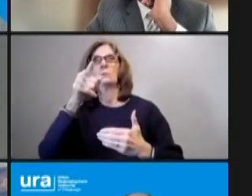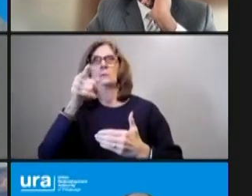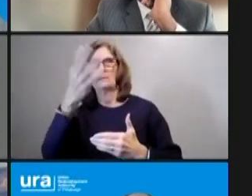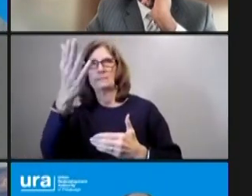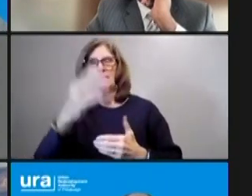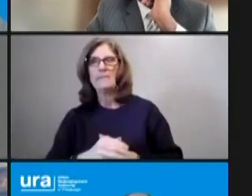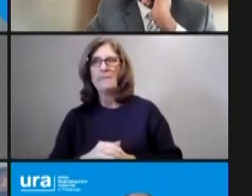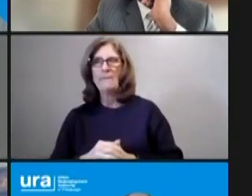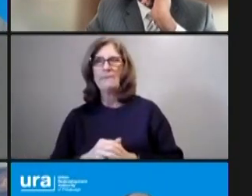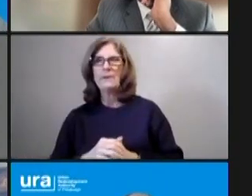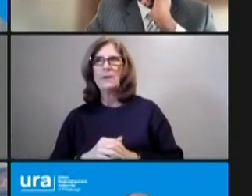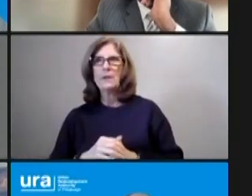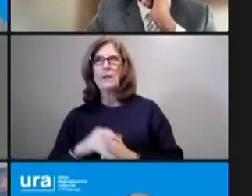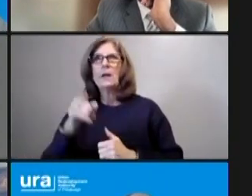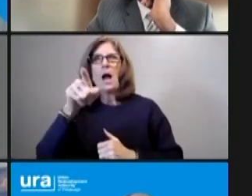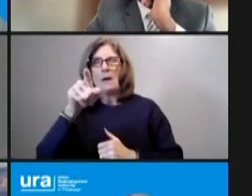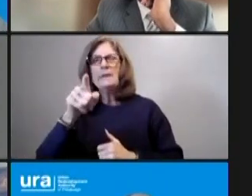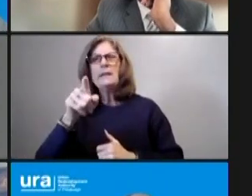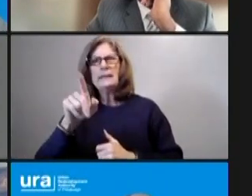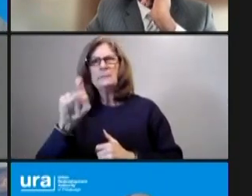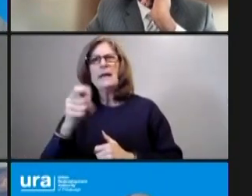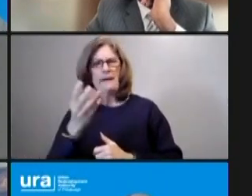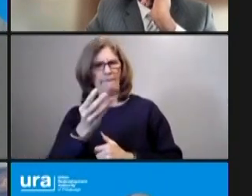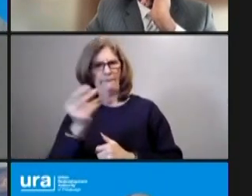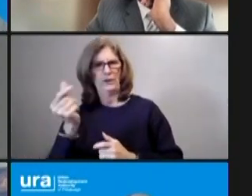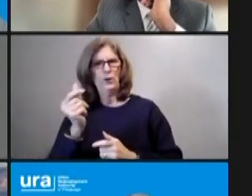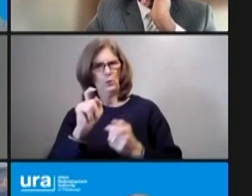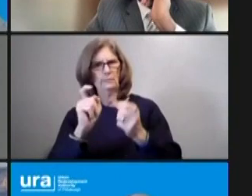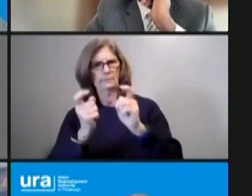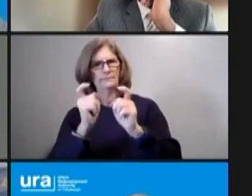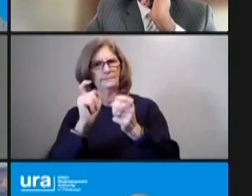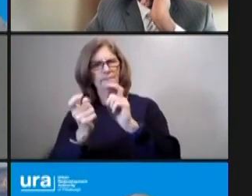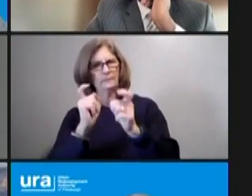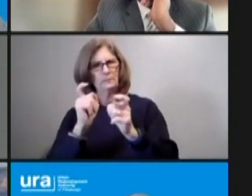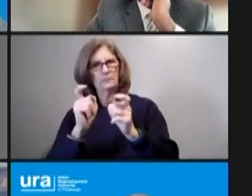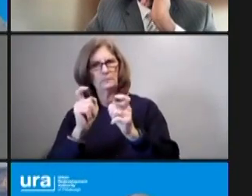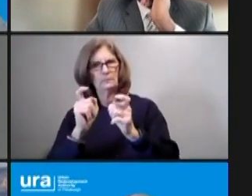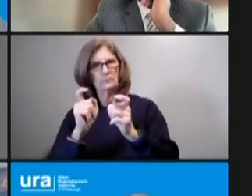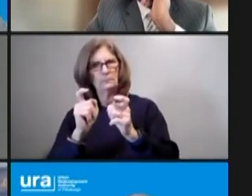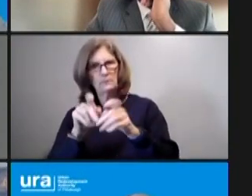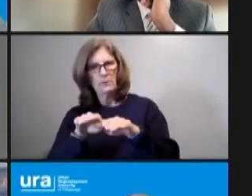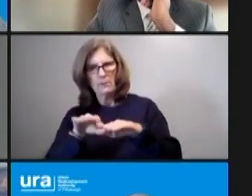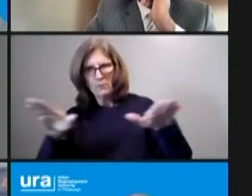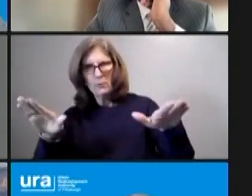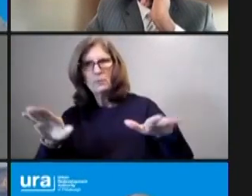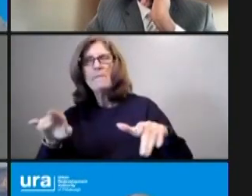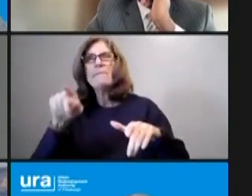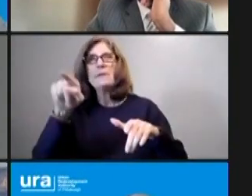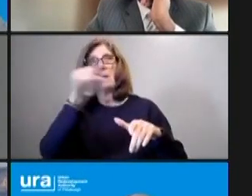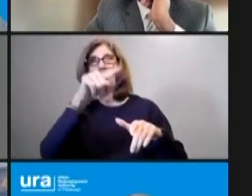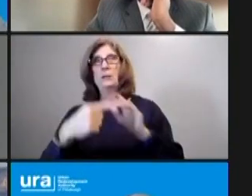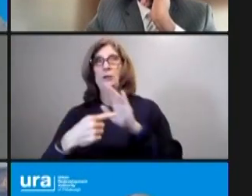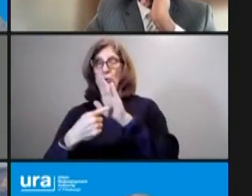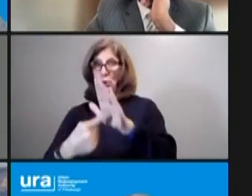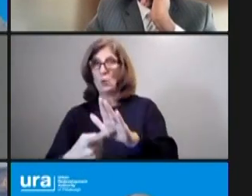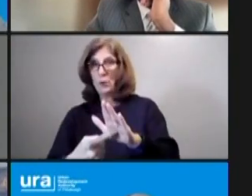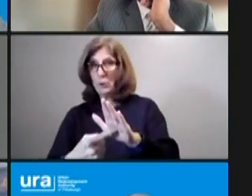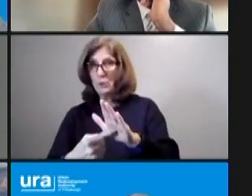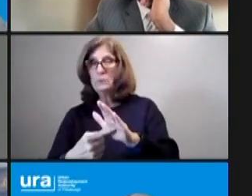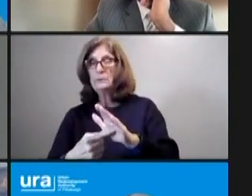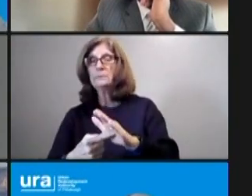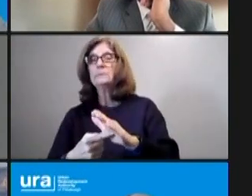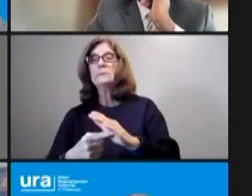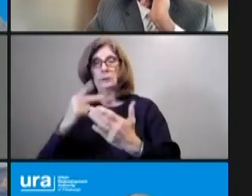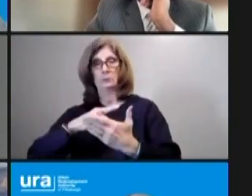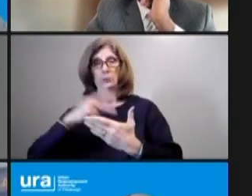Otherwise, it's been mostly incremental changes across the programs. So I will go through these slides as per usual of each program,